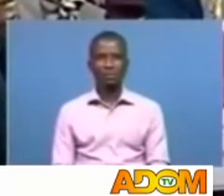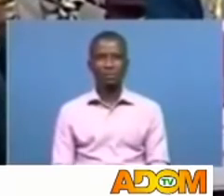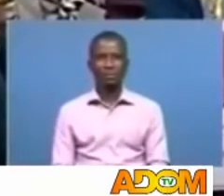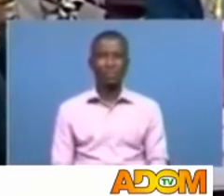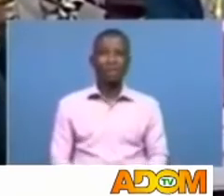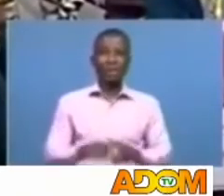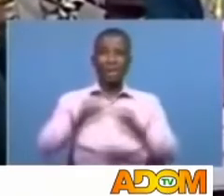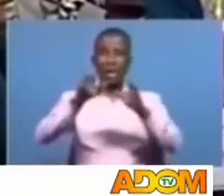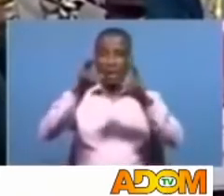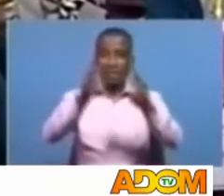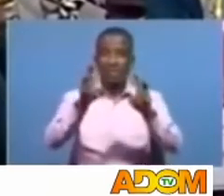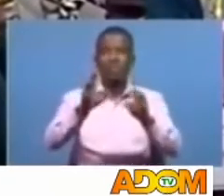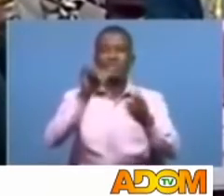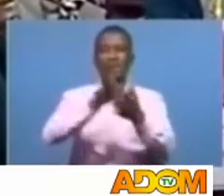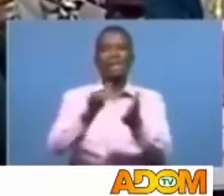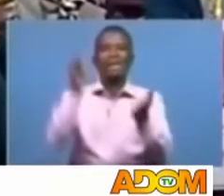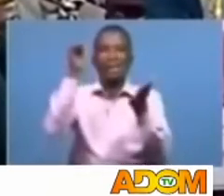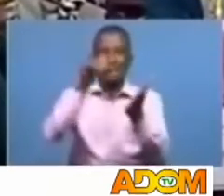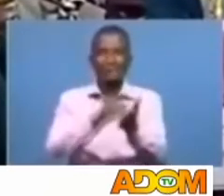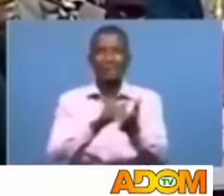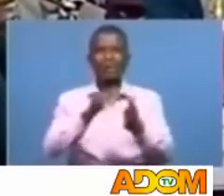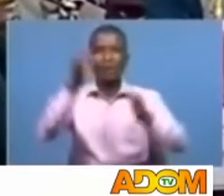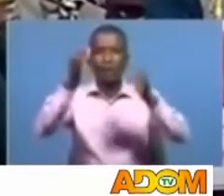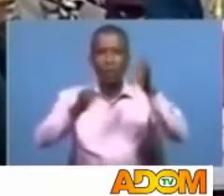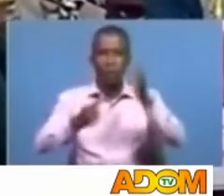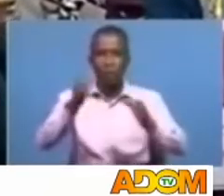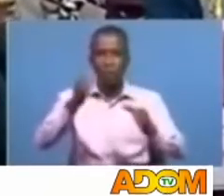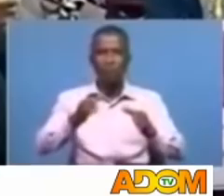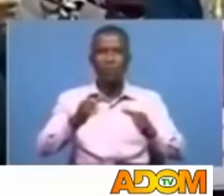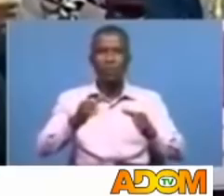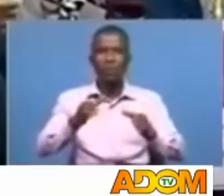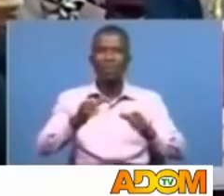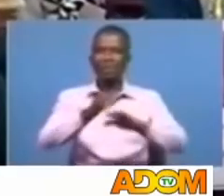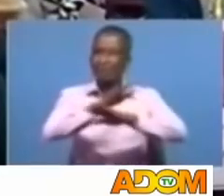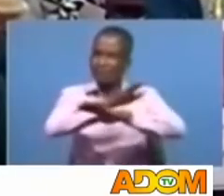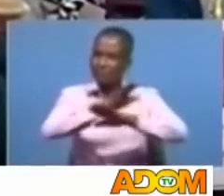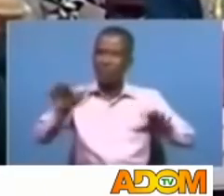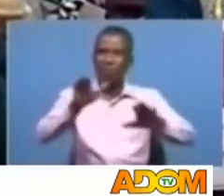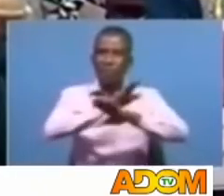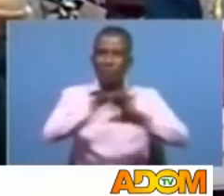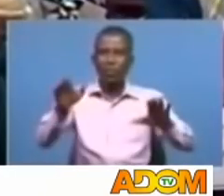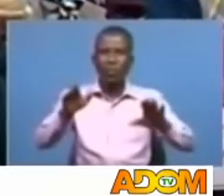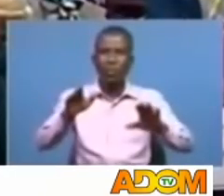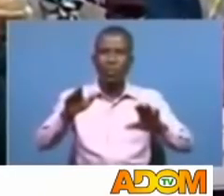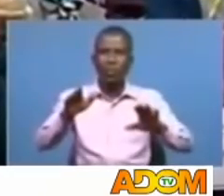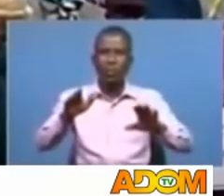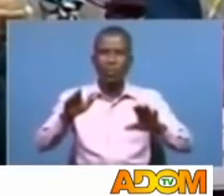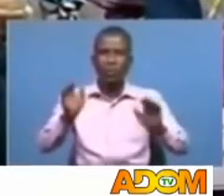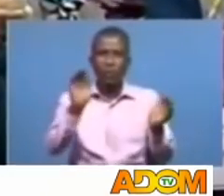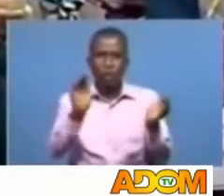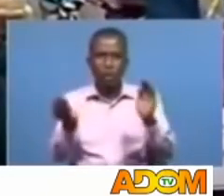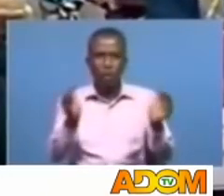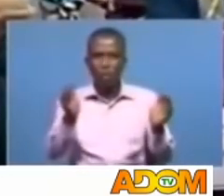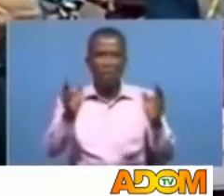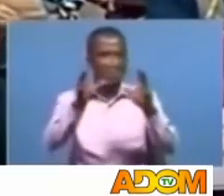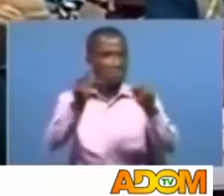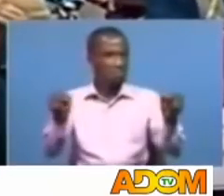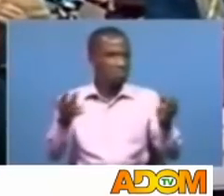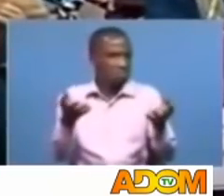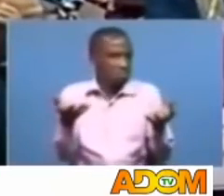our submission is that here again, the court made no reference whatsoever